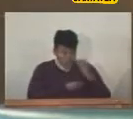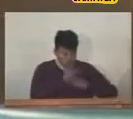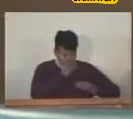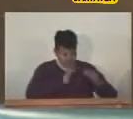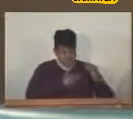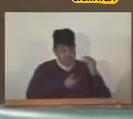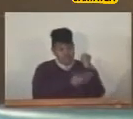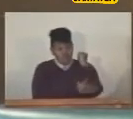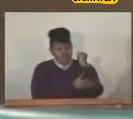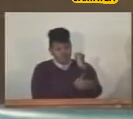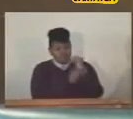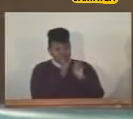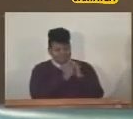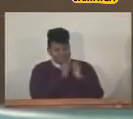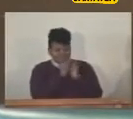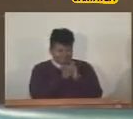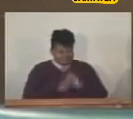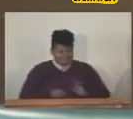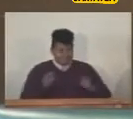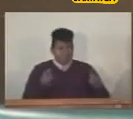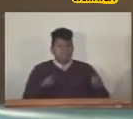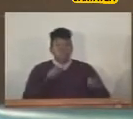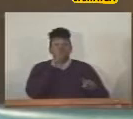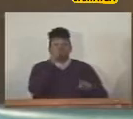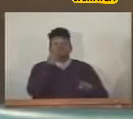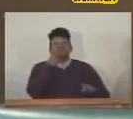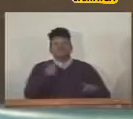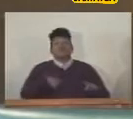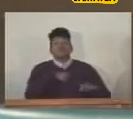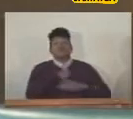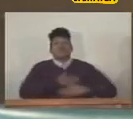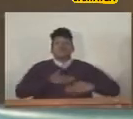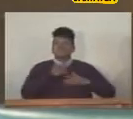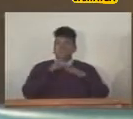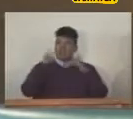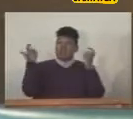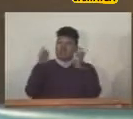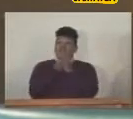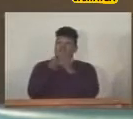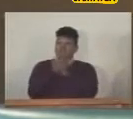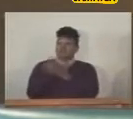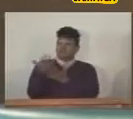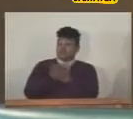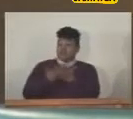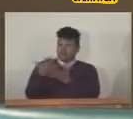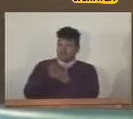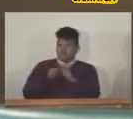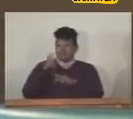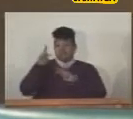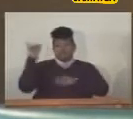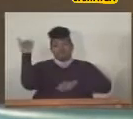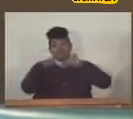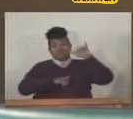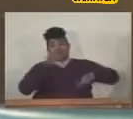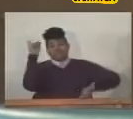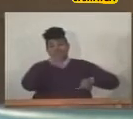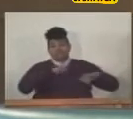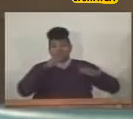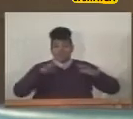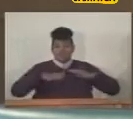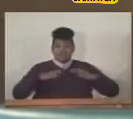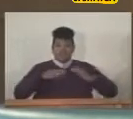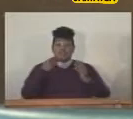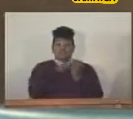country, for it is true to say that we enjoy large revenues from tourism, and we have so far secured a lot of